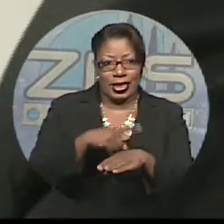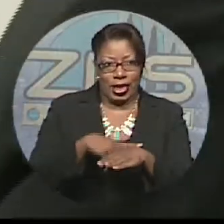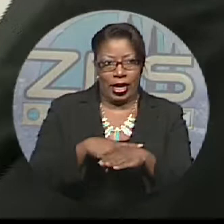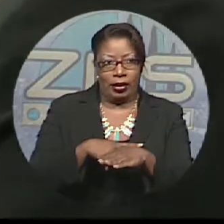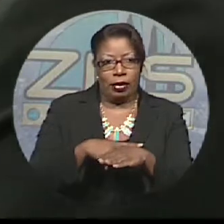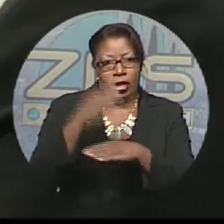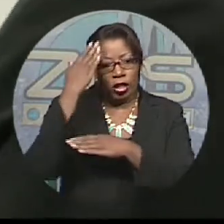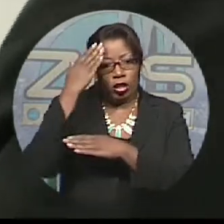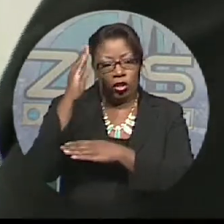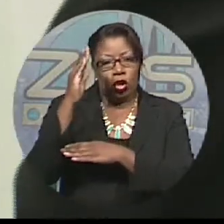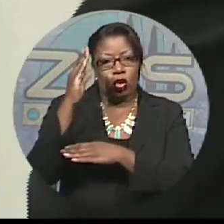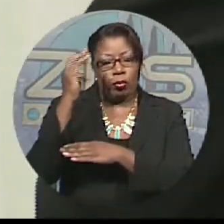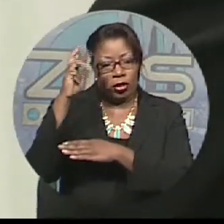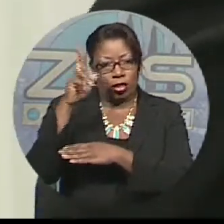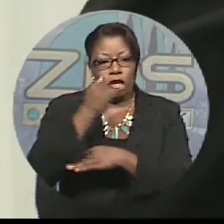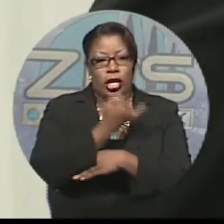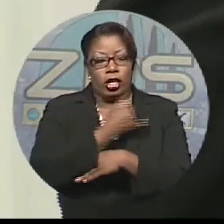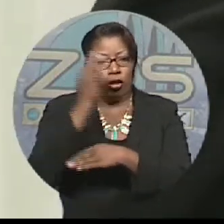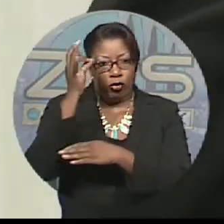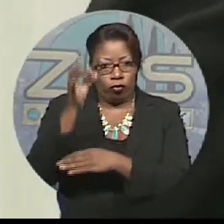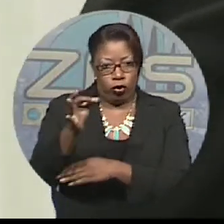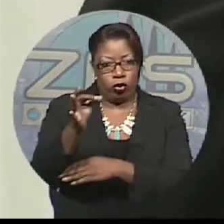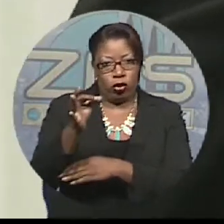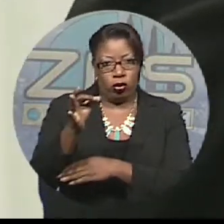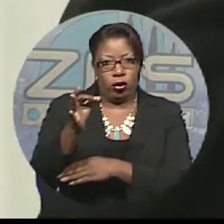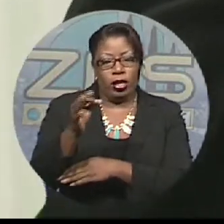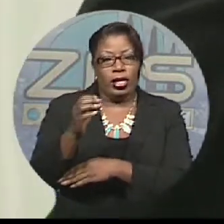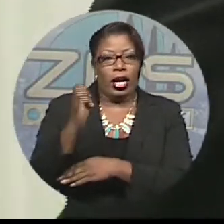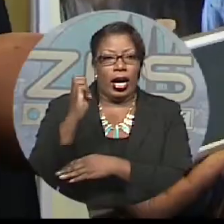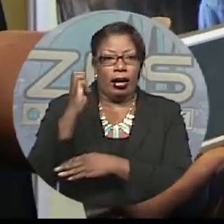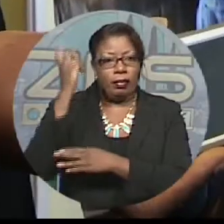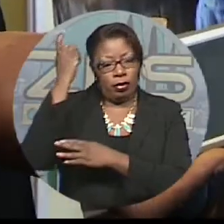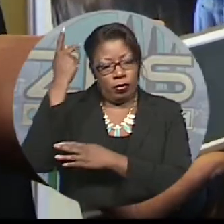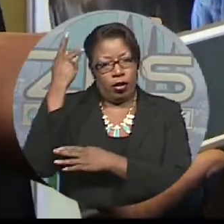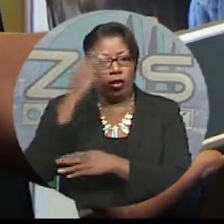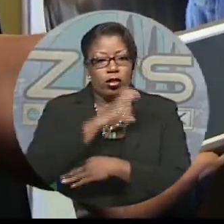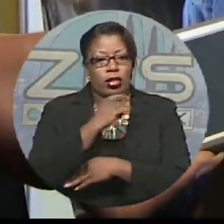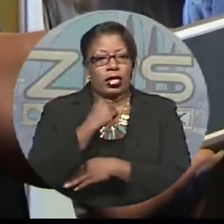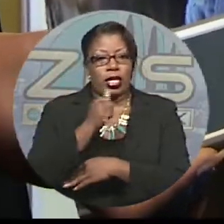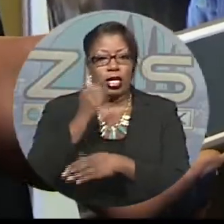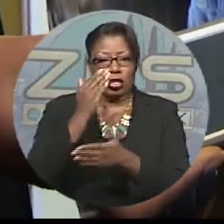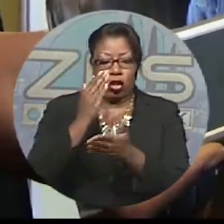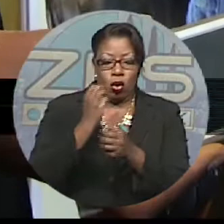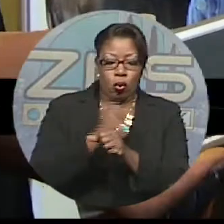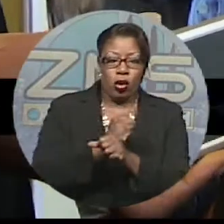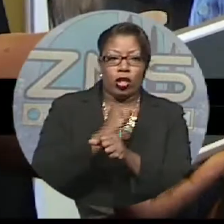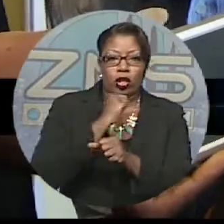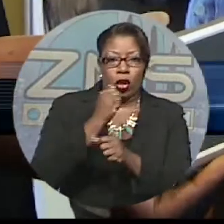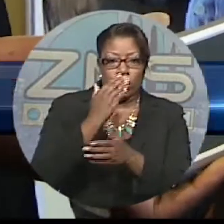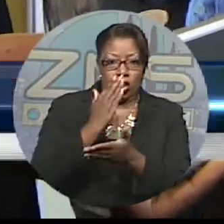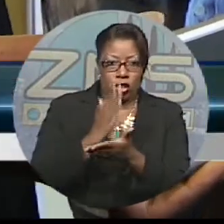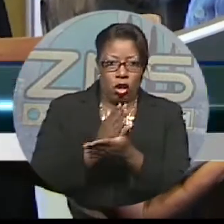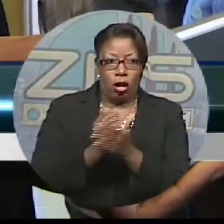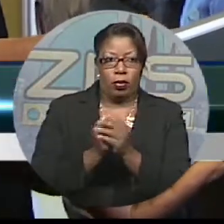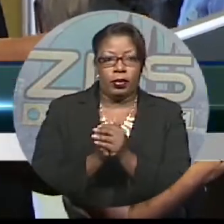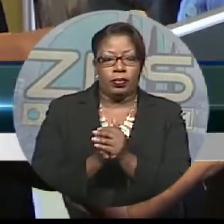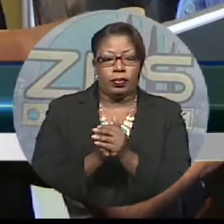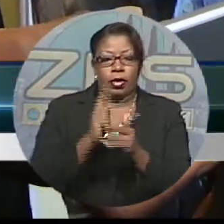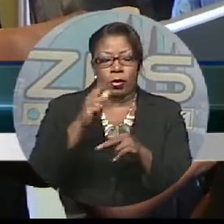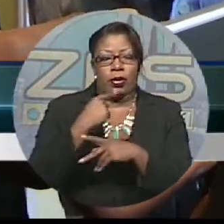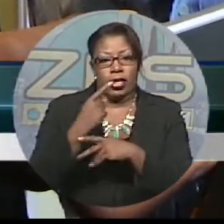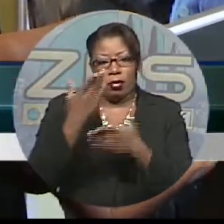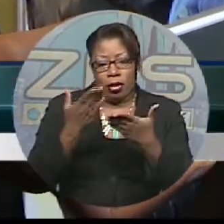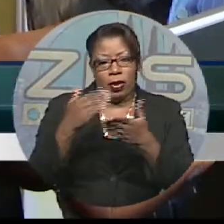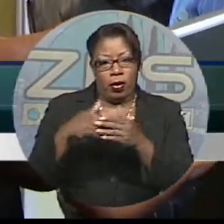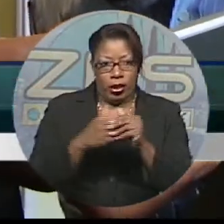Ingram's future, Mr. Christie says his work doesn't stop for rumor. I see people are saying I am running again. That's fine. They're able